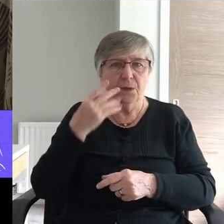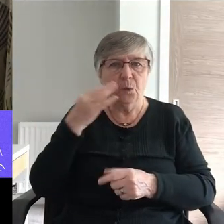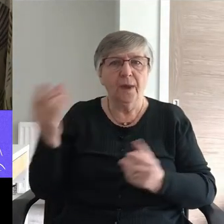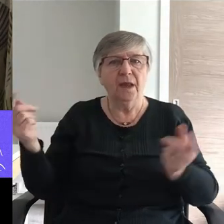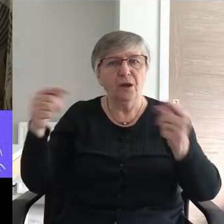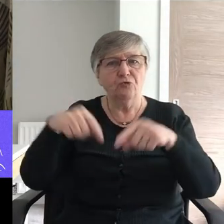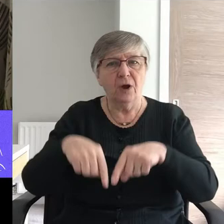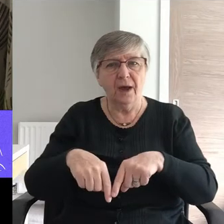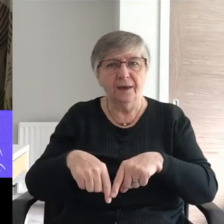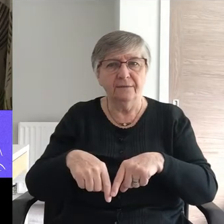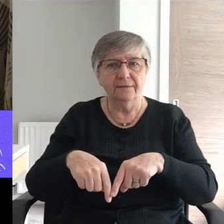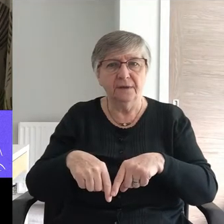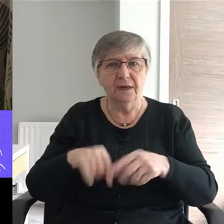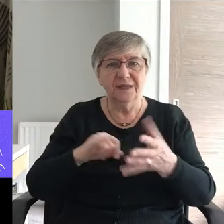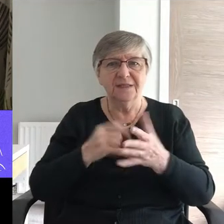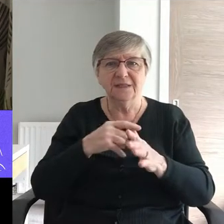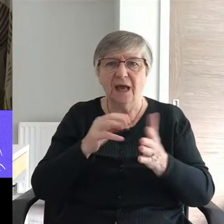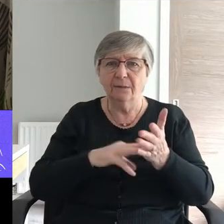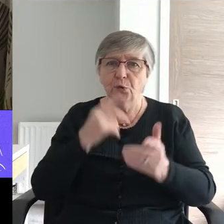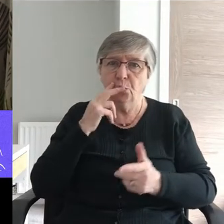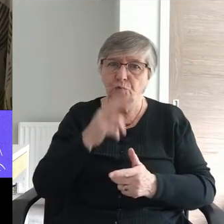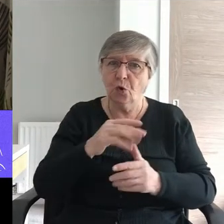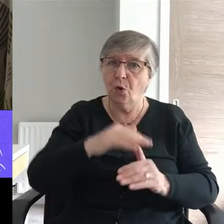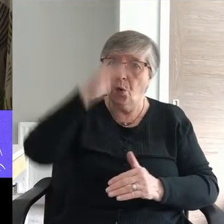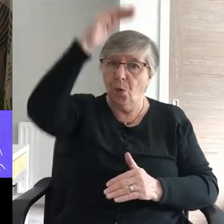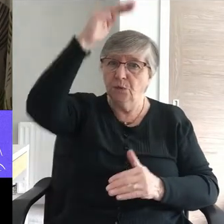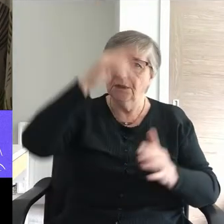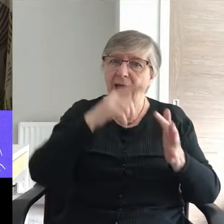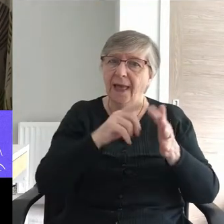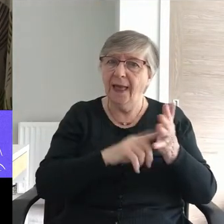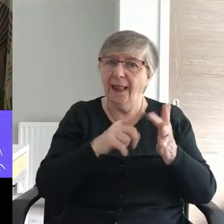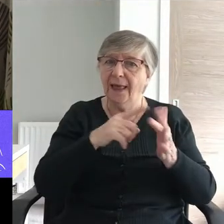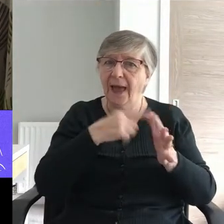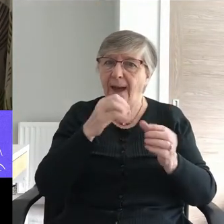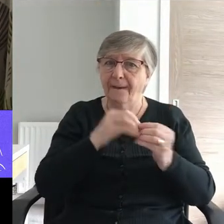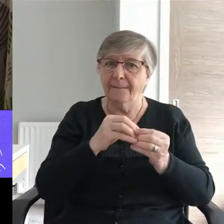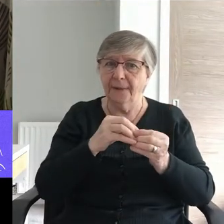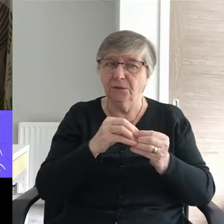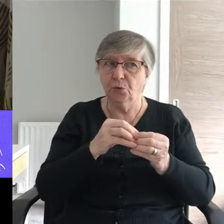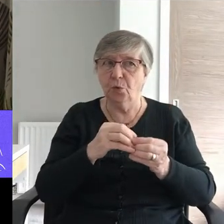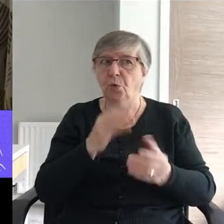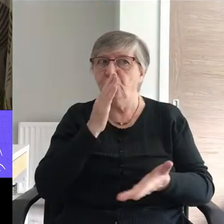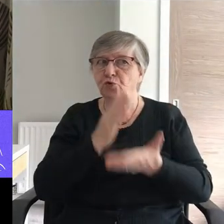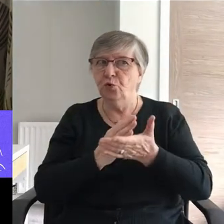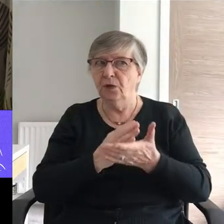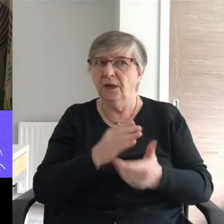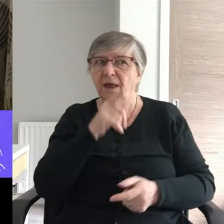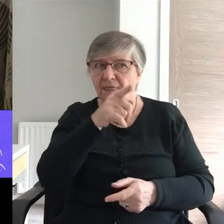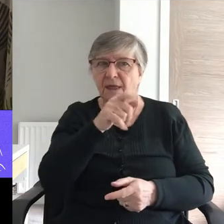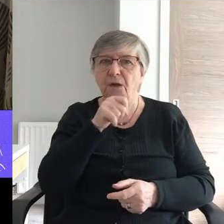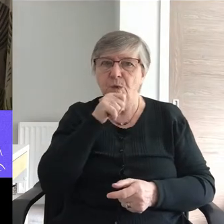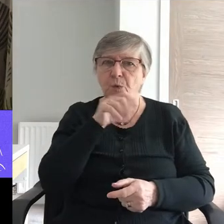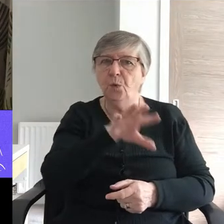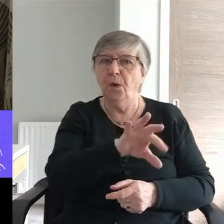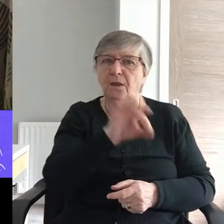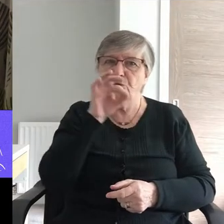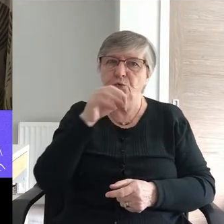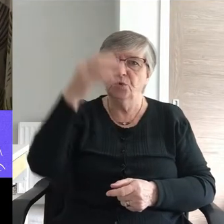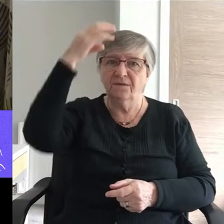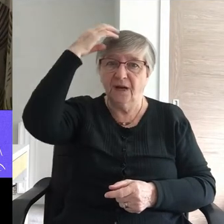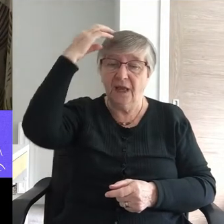When they arrived, Samuel saw Eliab and thought, "Surely the Lord's anointed stands here before the